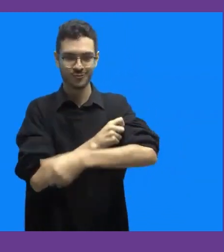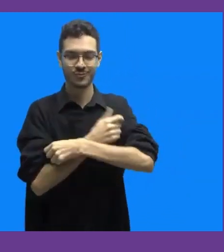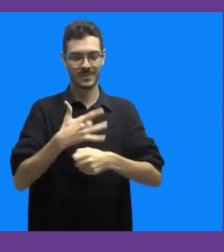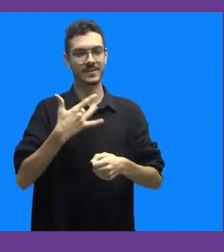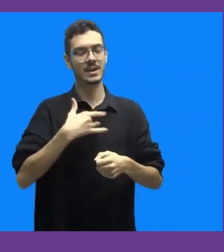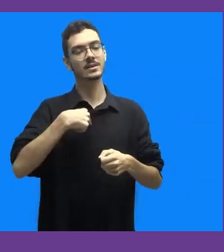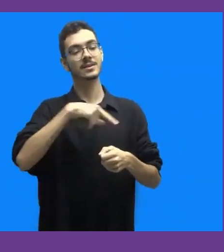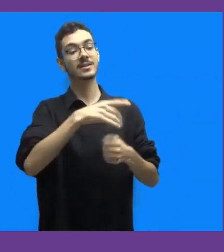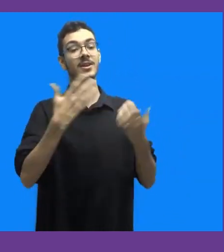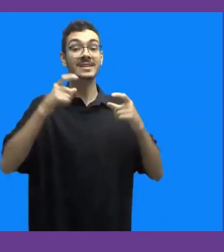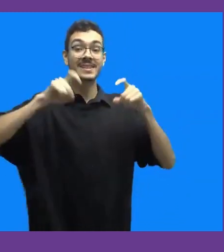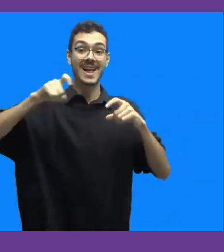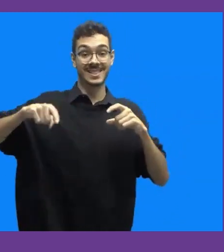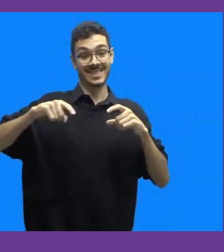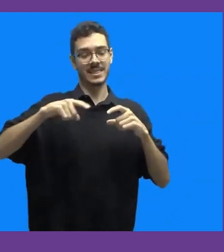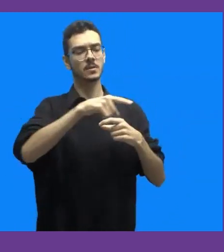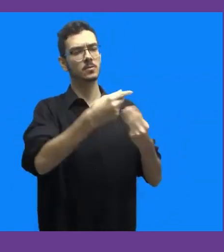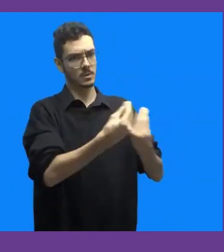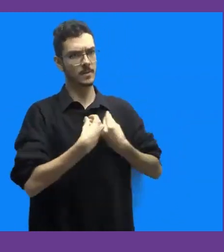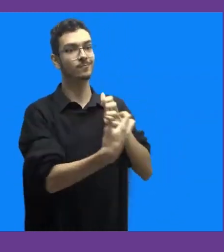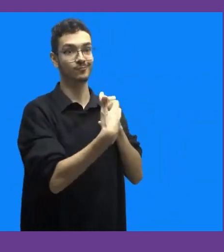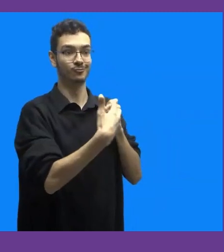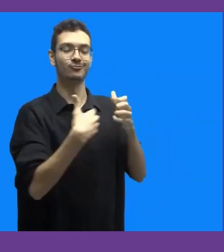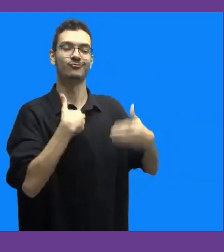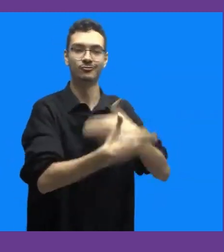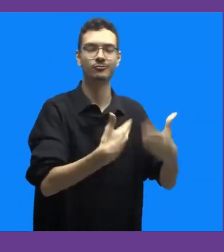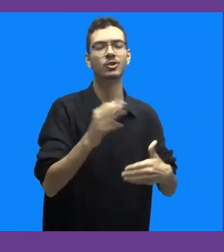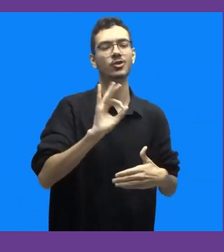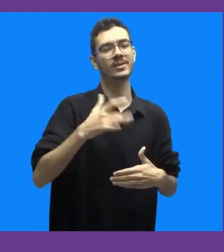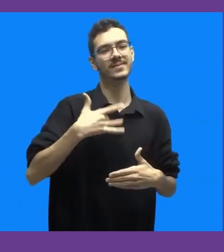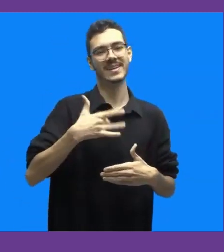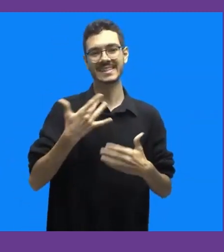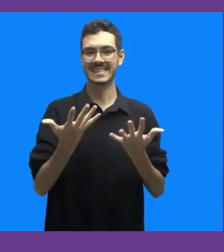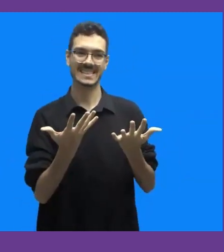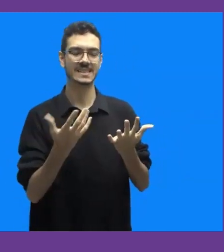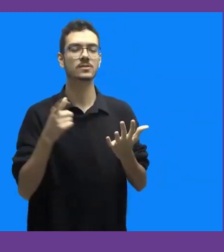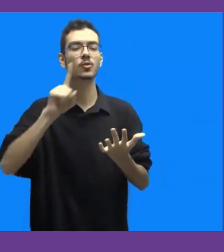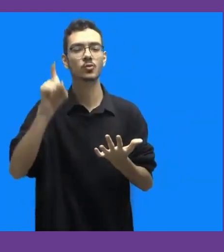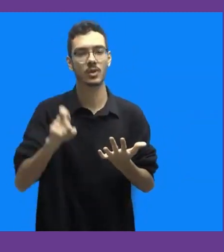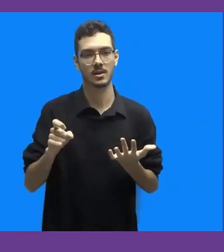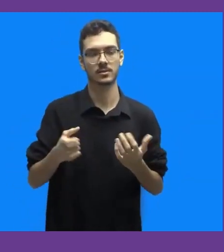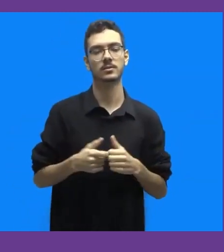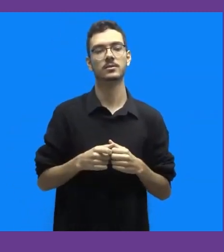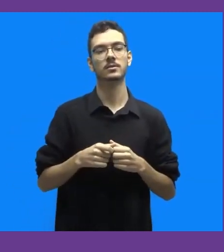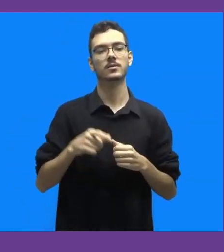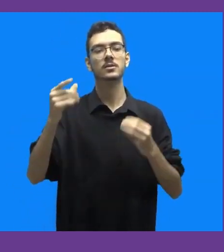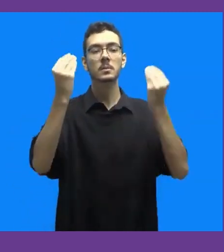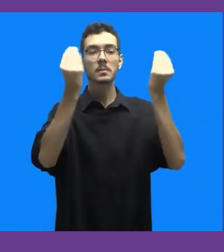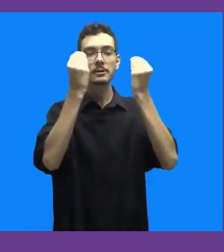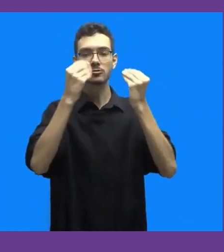gave students also, or this aspect gives students the information they need in order to make a